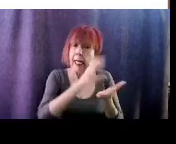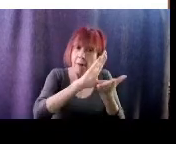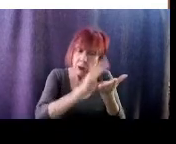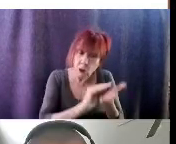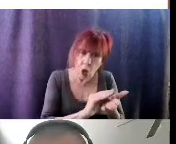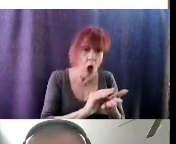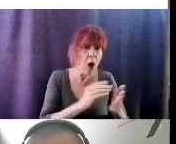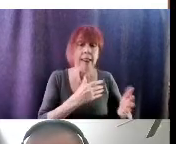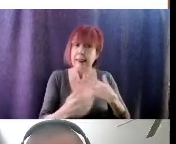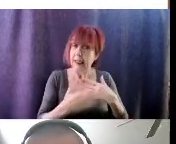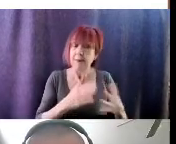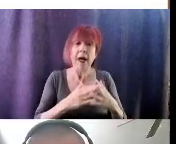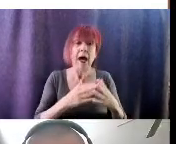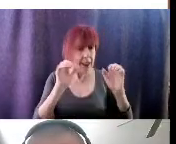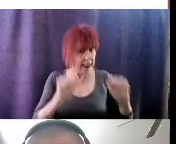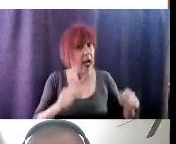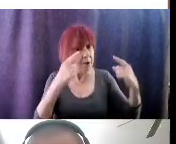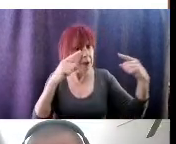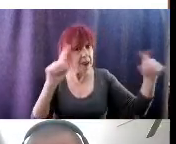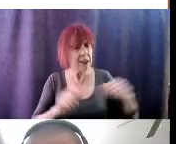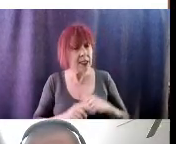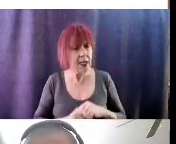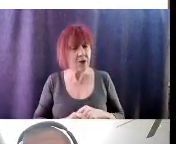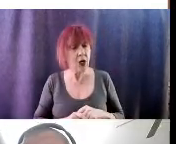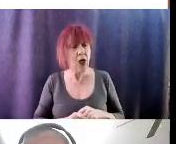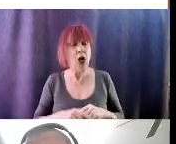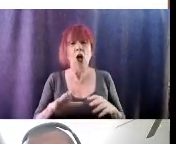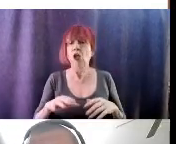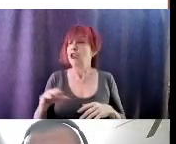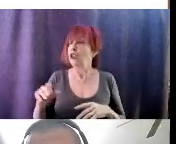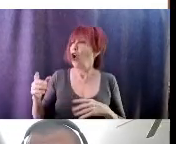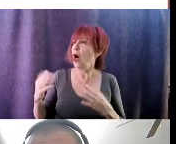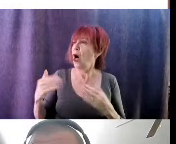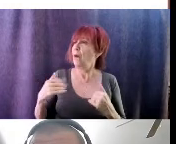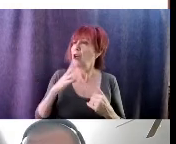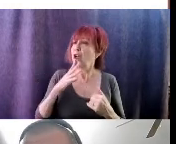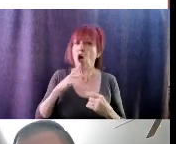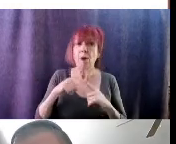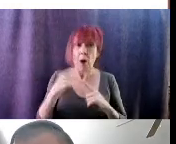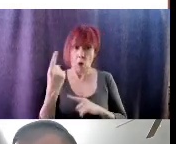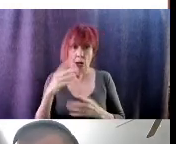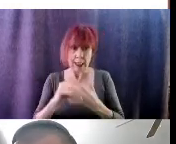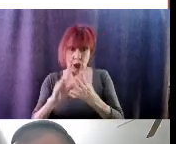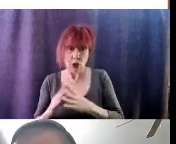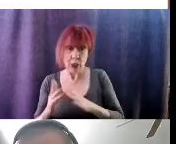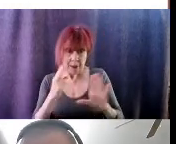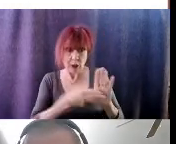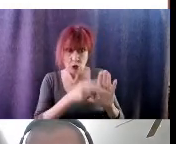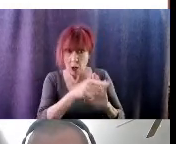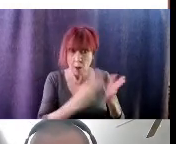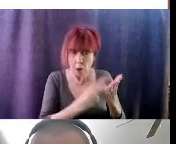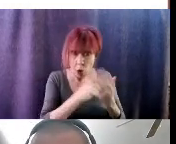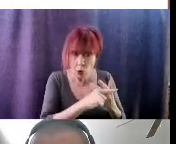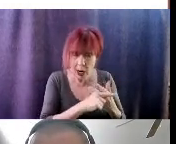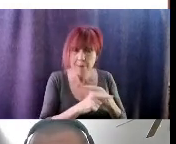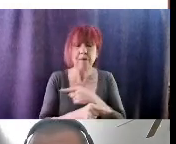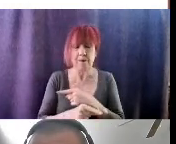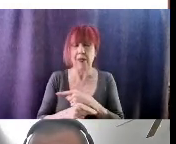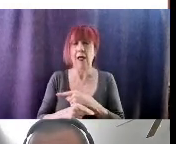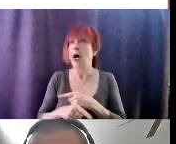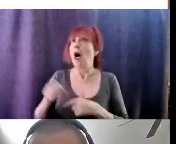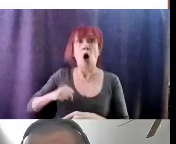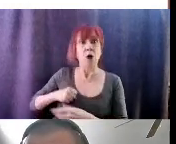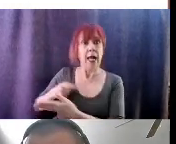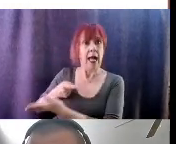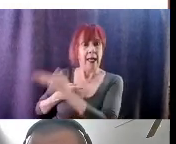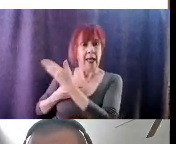on live just to talk about one of the students that did participate in this program. Absolutely. Thank you, Mitch. And just as one of the students, because I